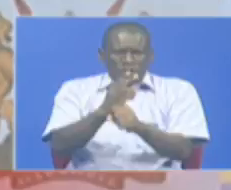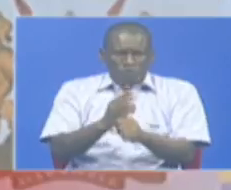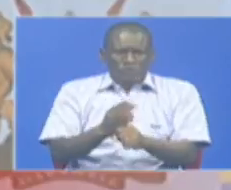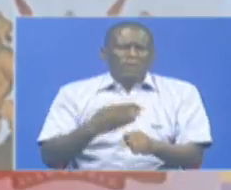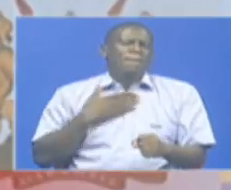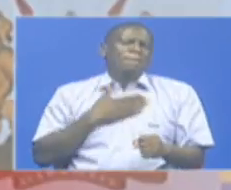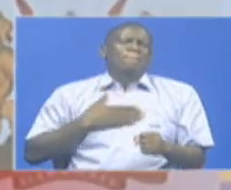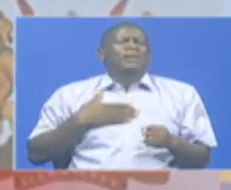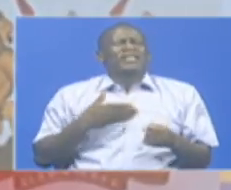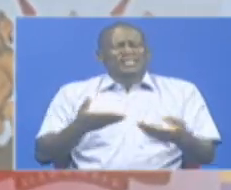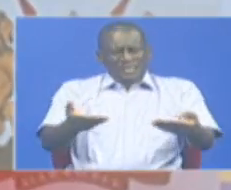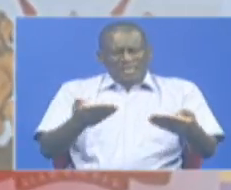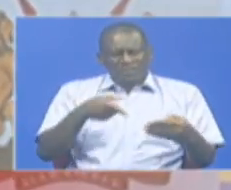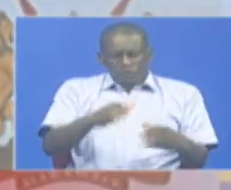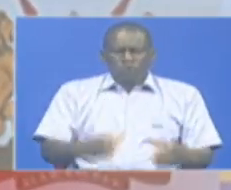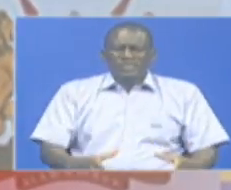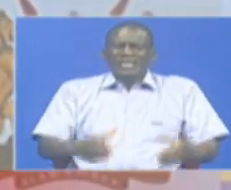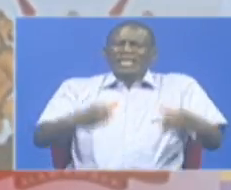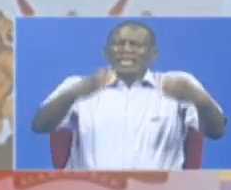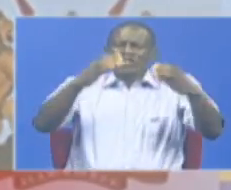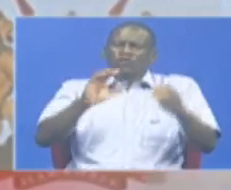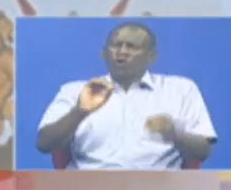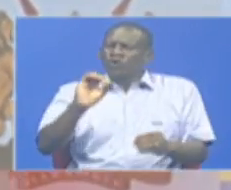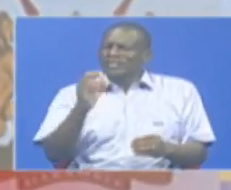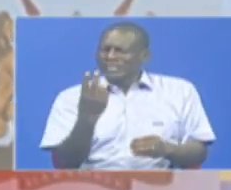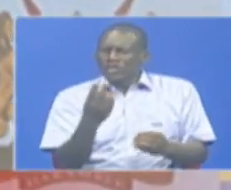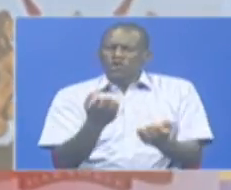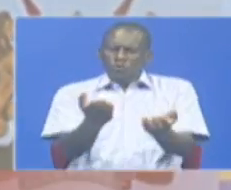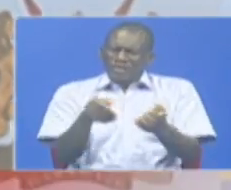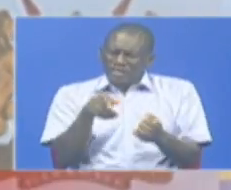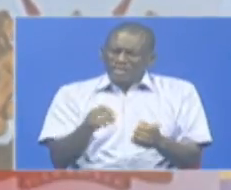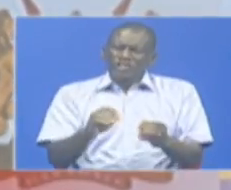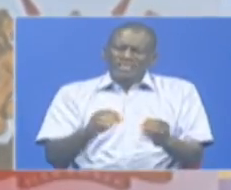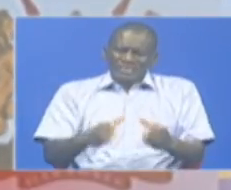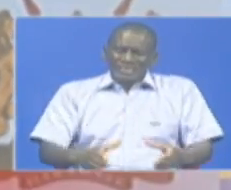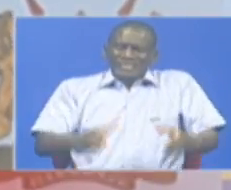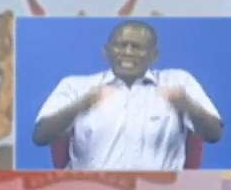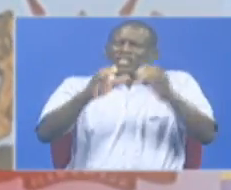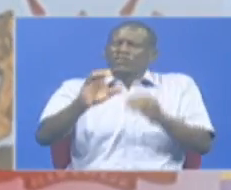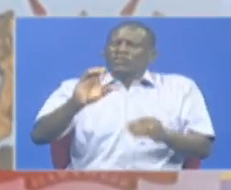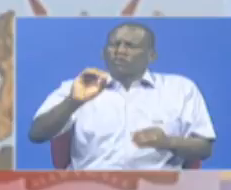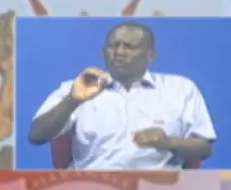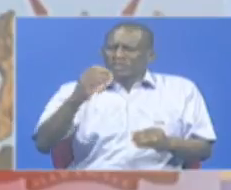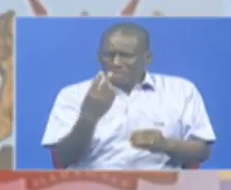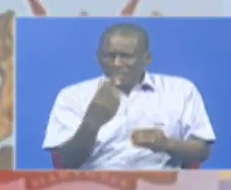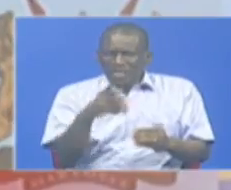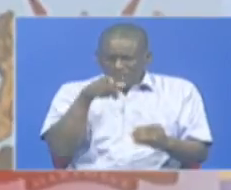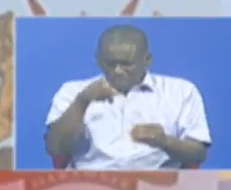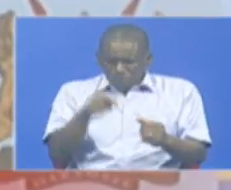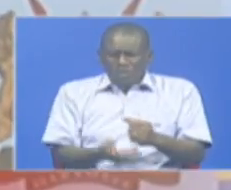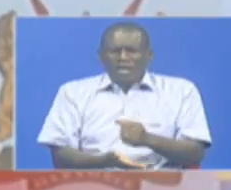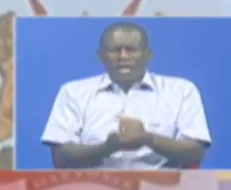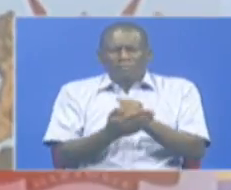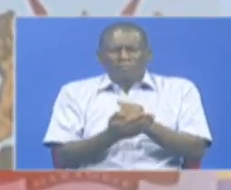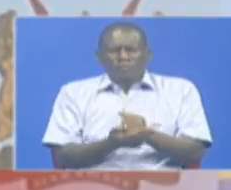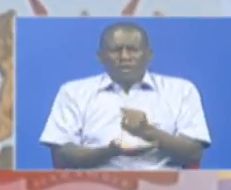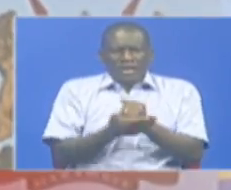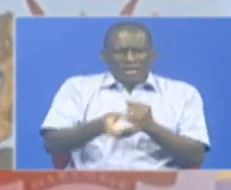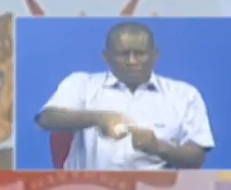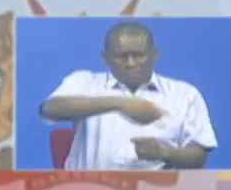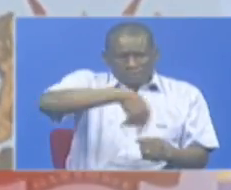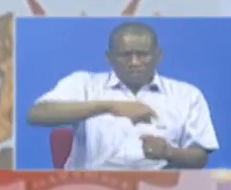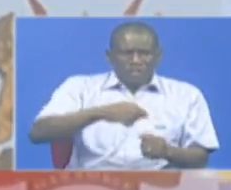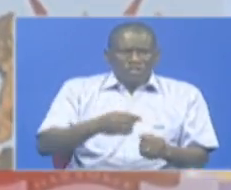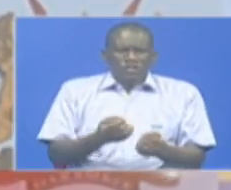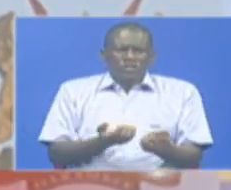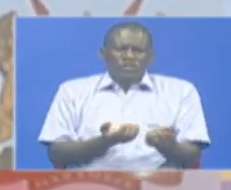Kindly avail these cylinders to us. We do require these cylinders as they aid in boosting our capacity to be able to be serving